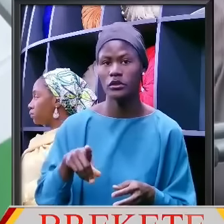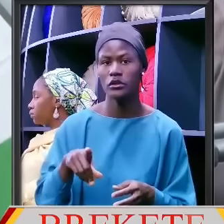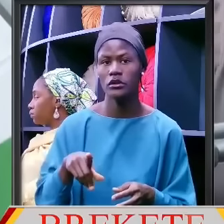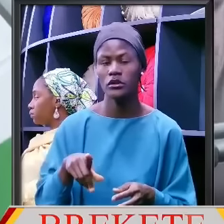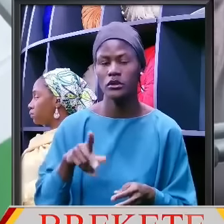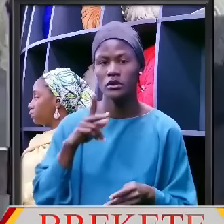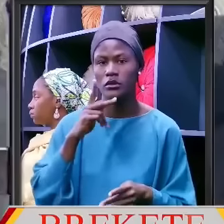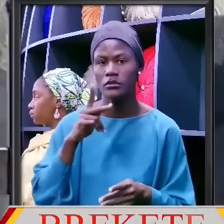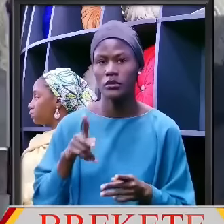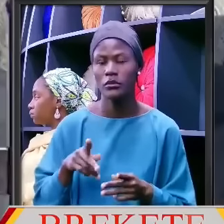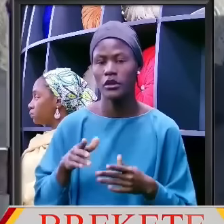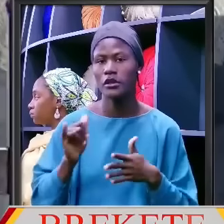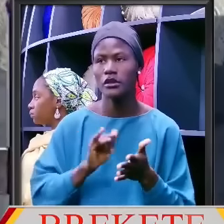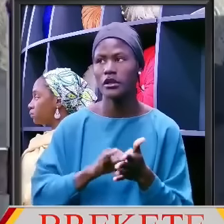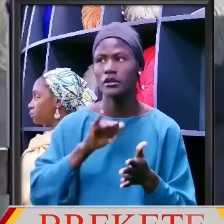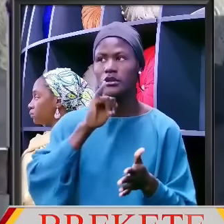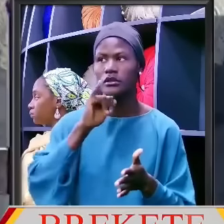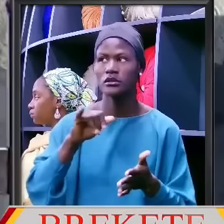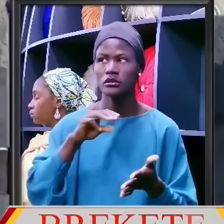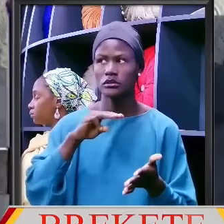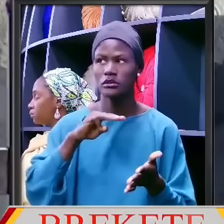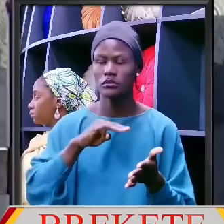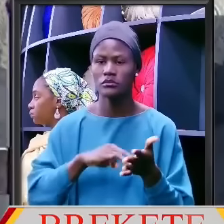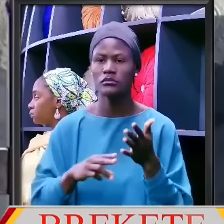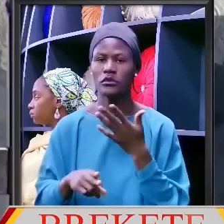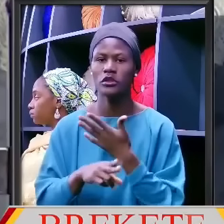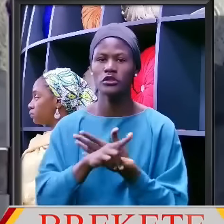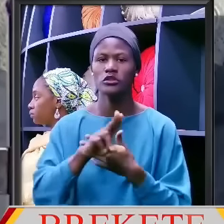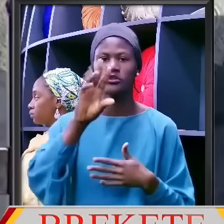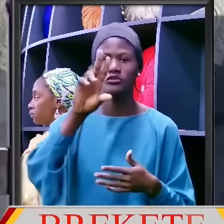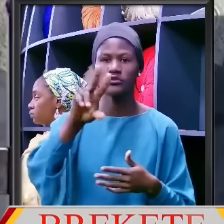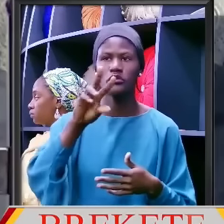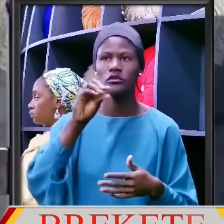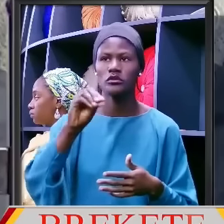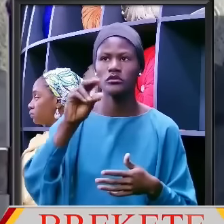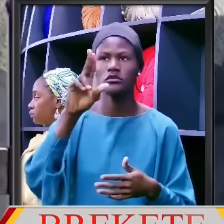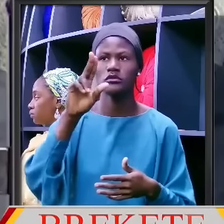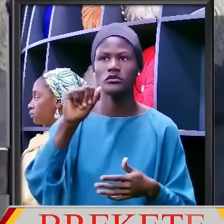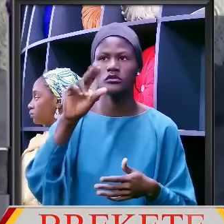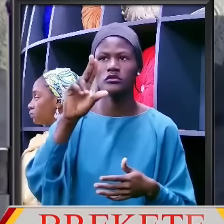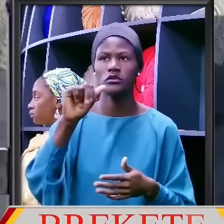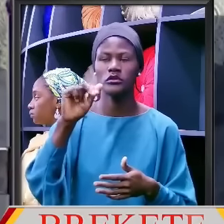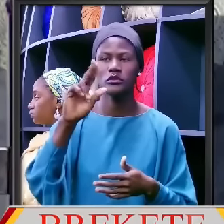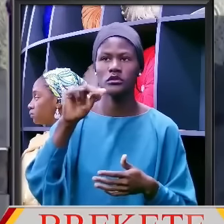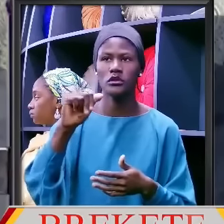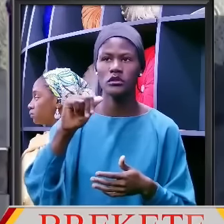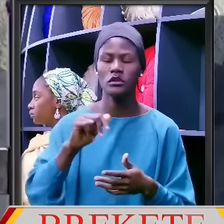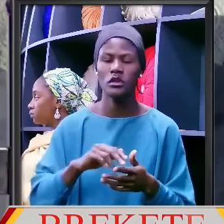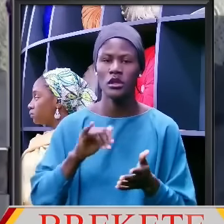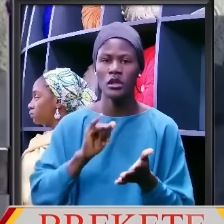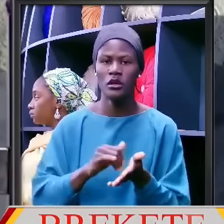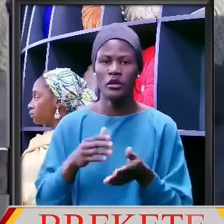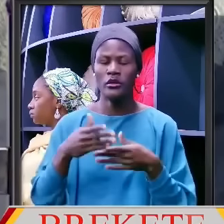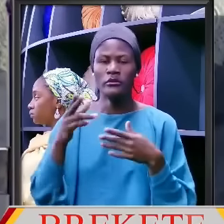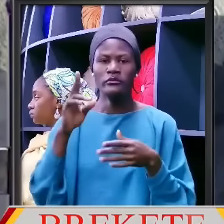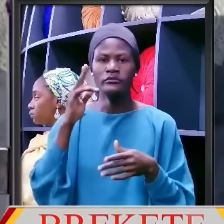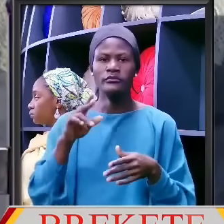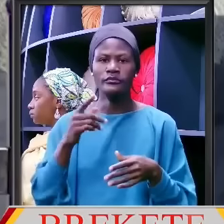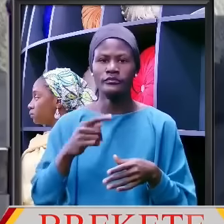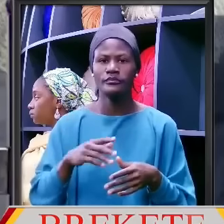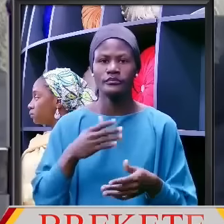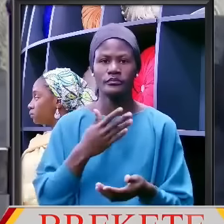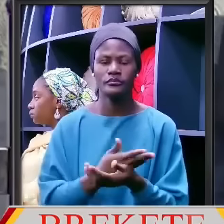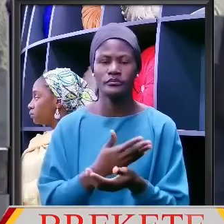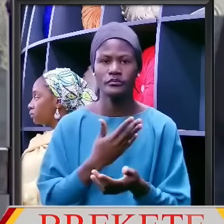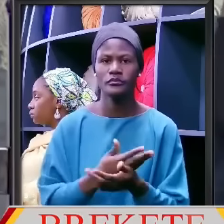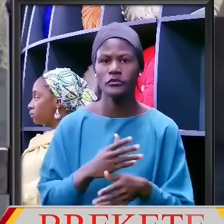prepared. That was March 2012. 5th March 2012, I gave him the money.